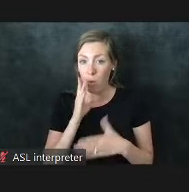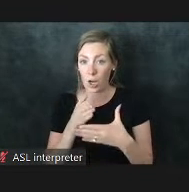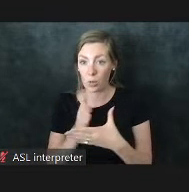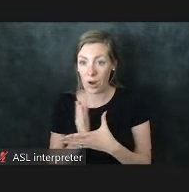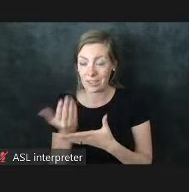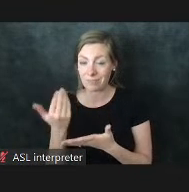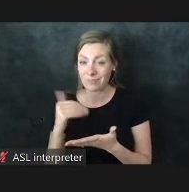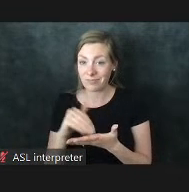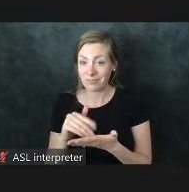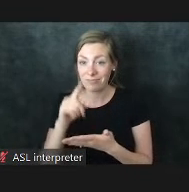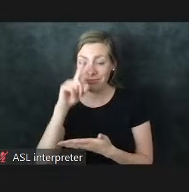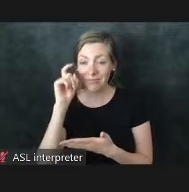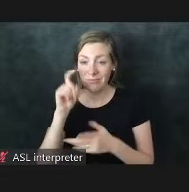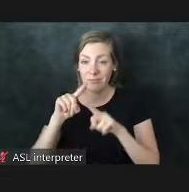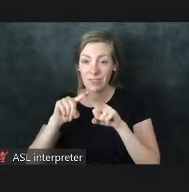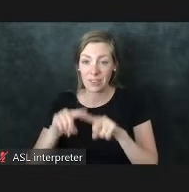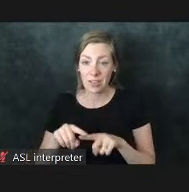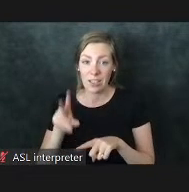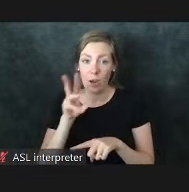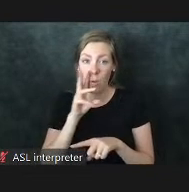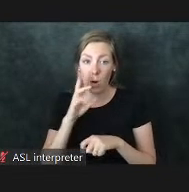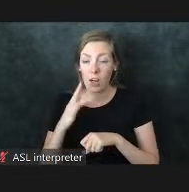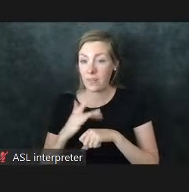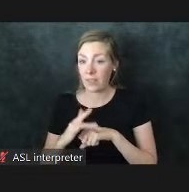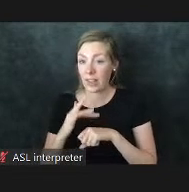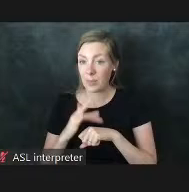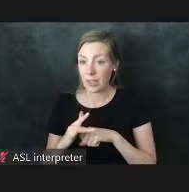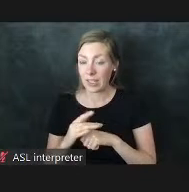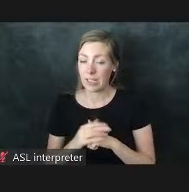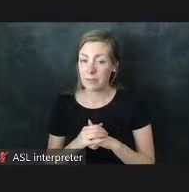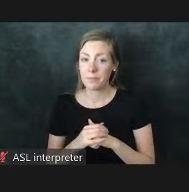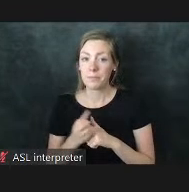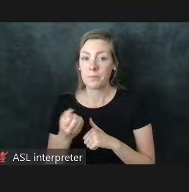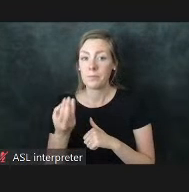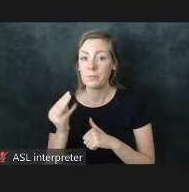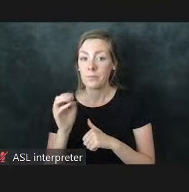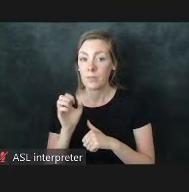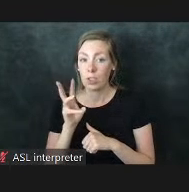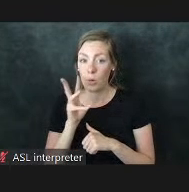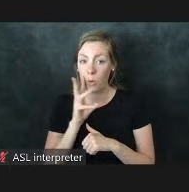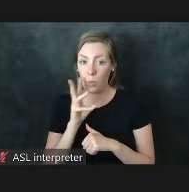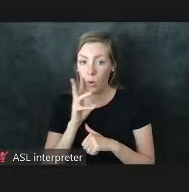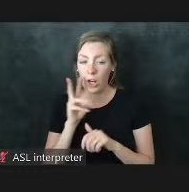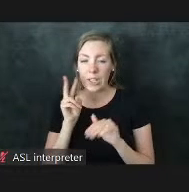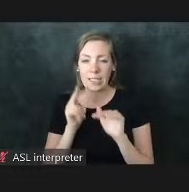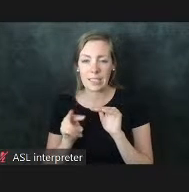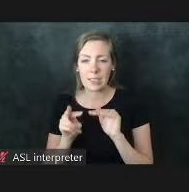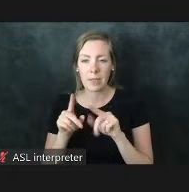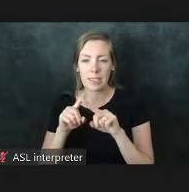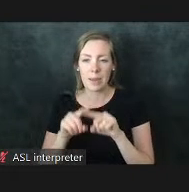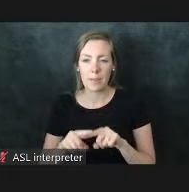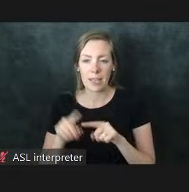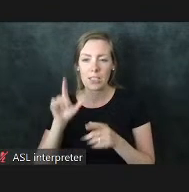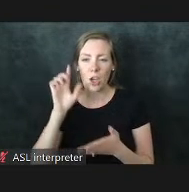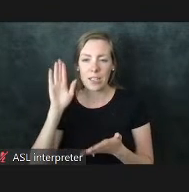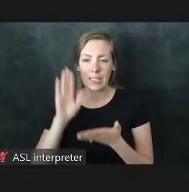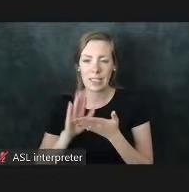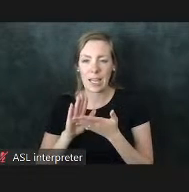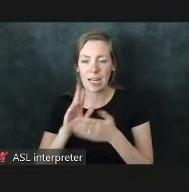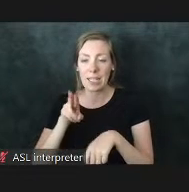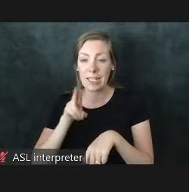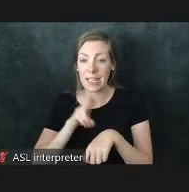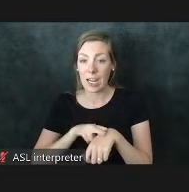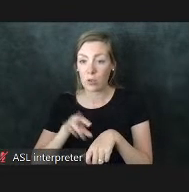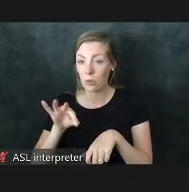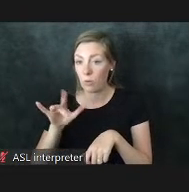again this summer based on water availability. Sonoma Water anticipates that based on declining natural flows